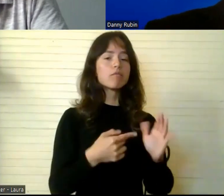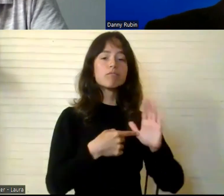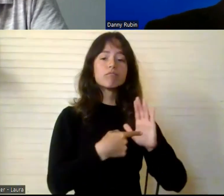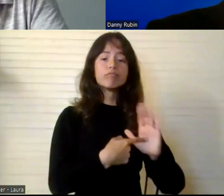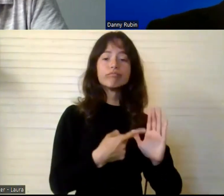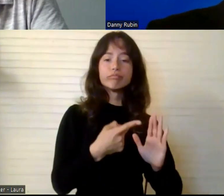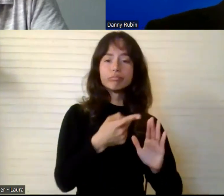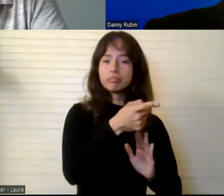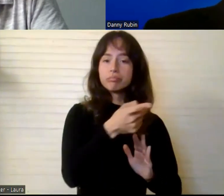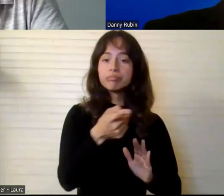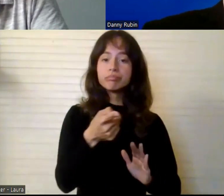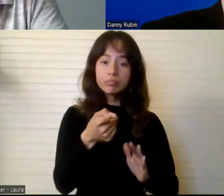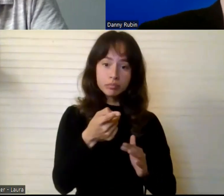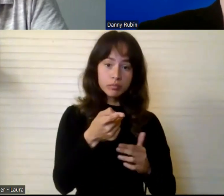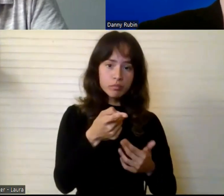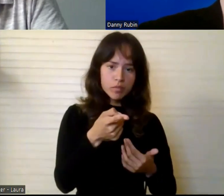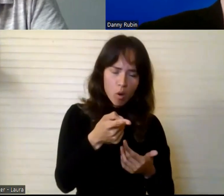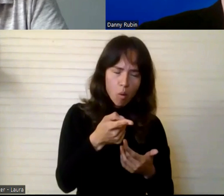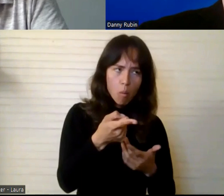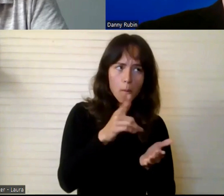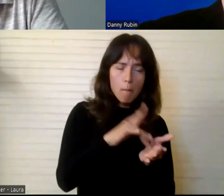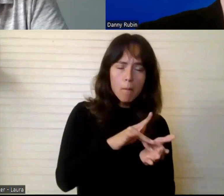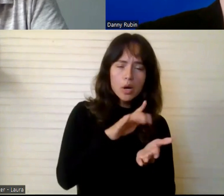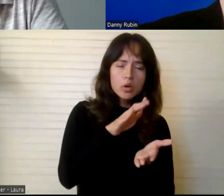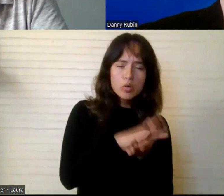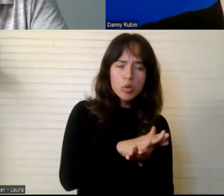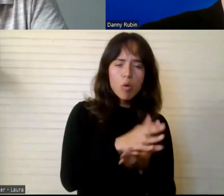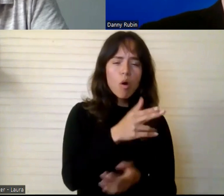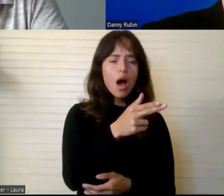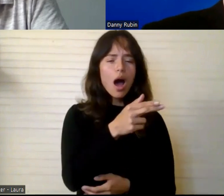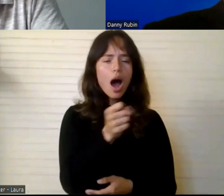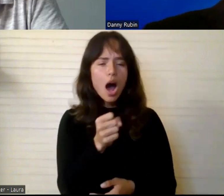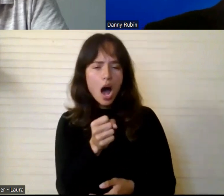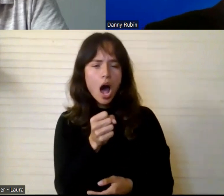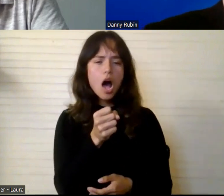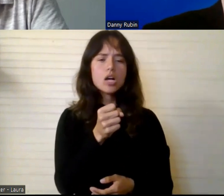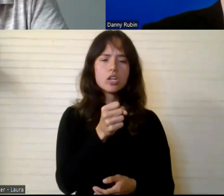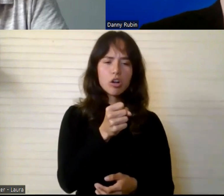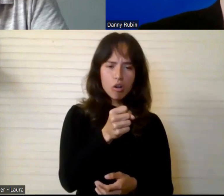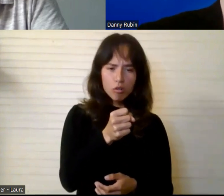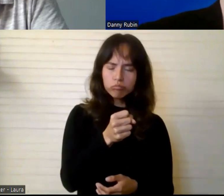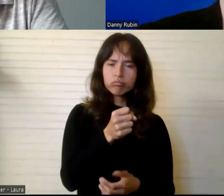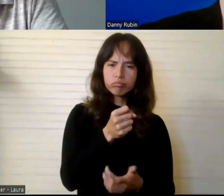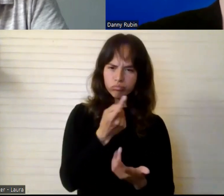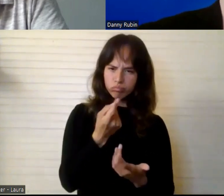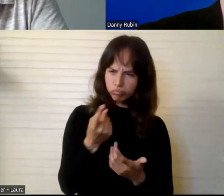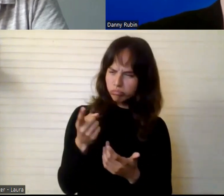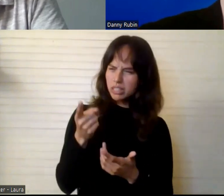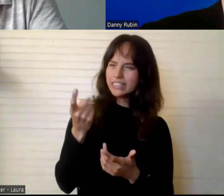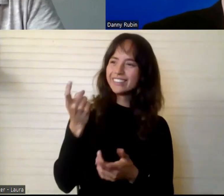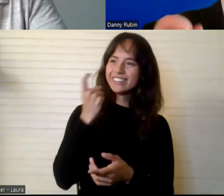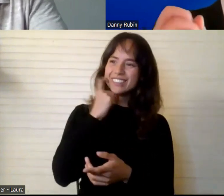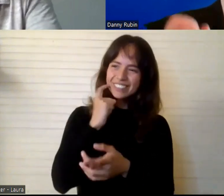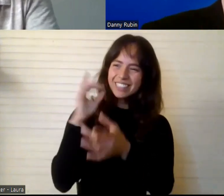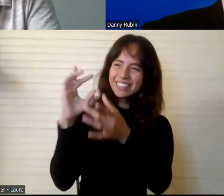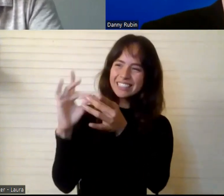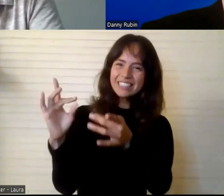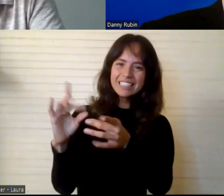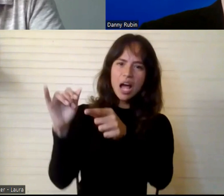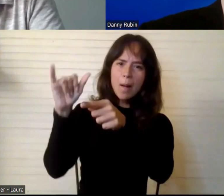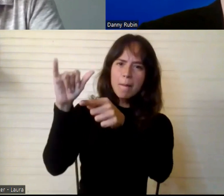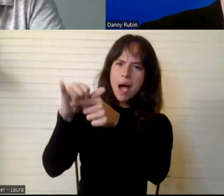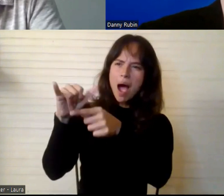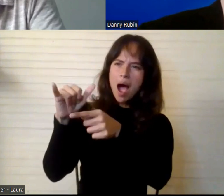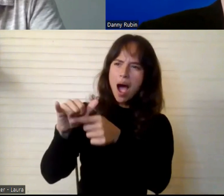are, even in middle school, what coding languages, what some of those words you just mentioned a few minutes ago, what do you think would be the most